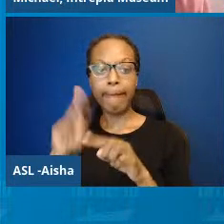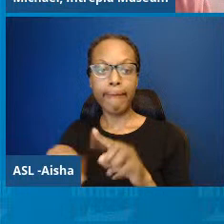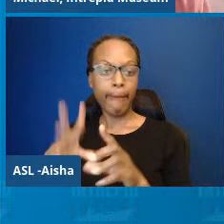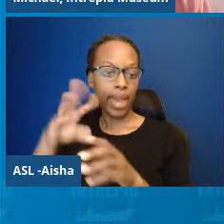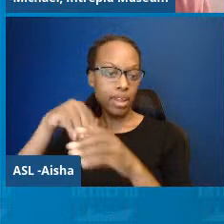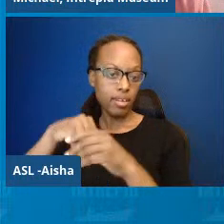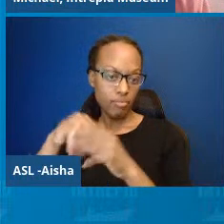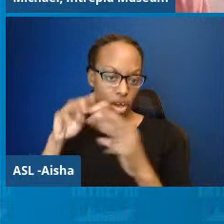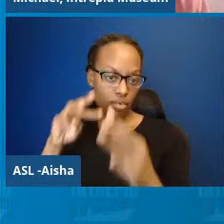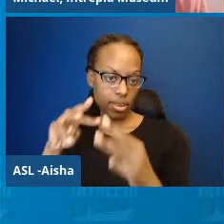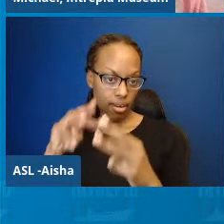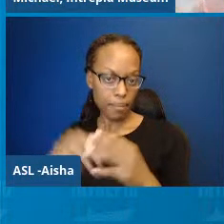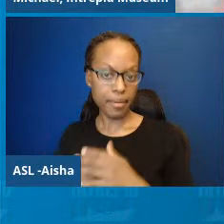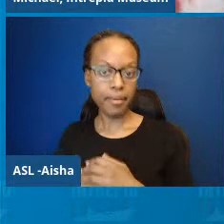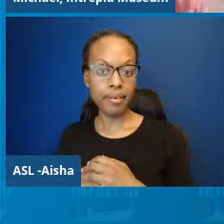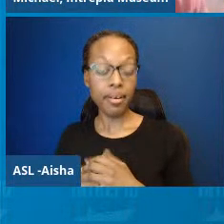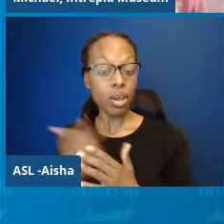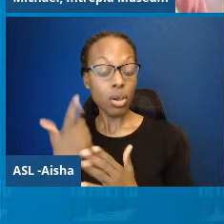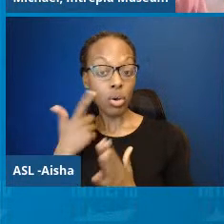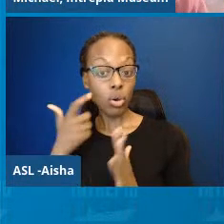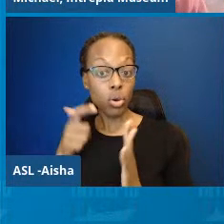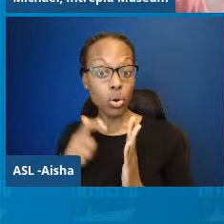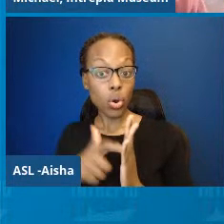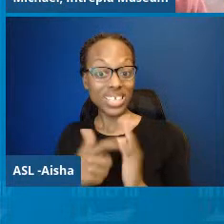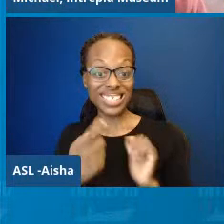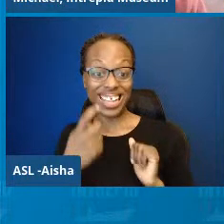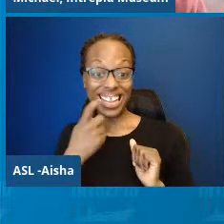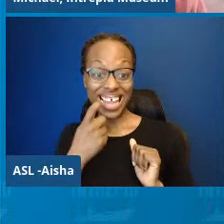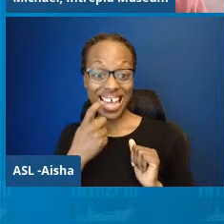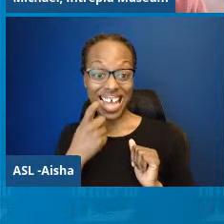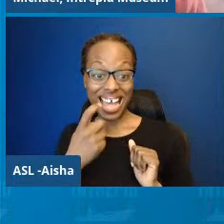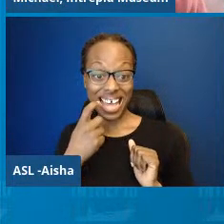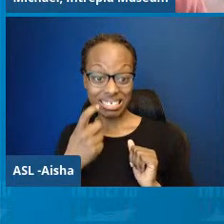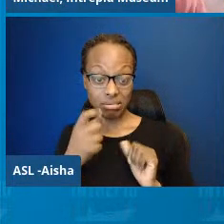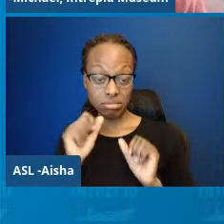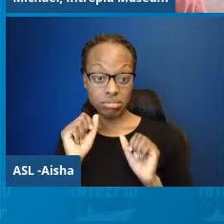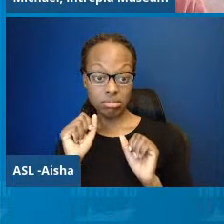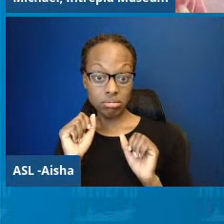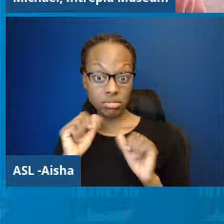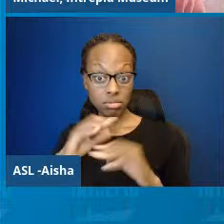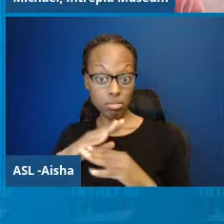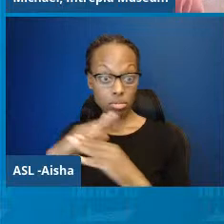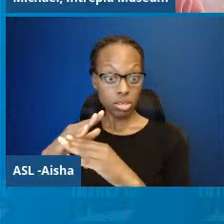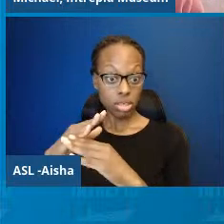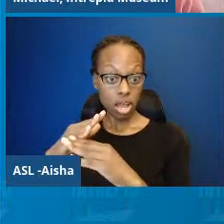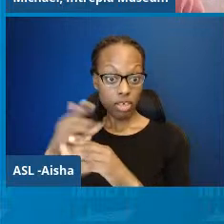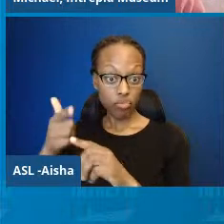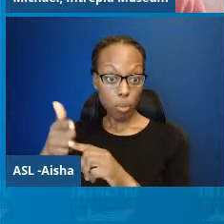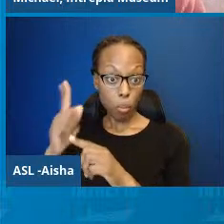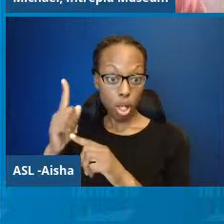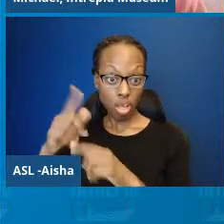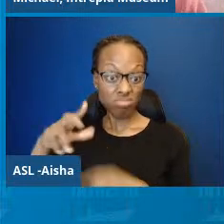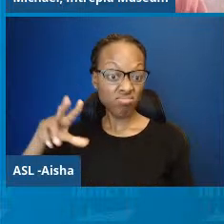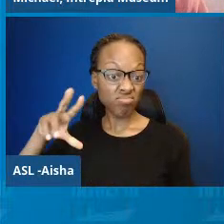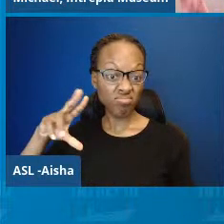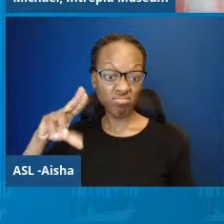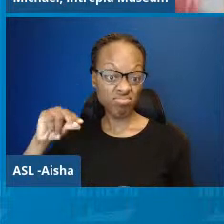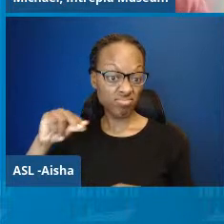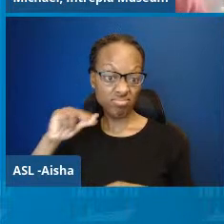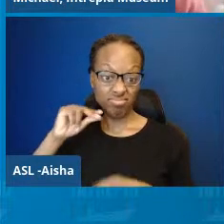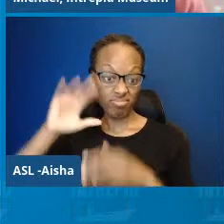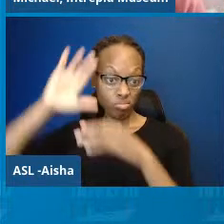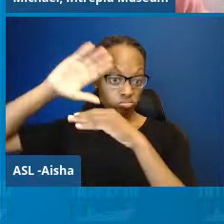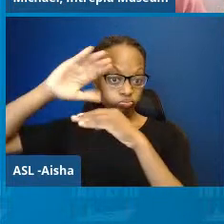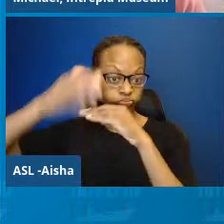that that glass is not really bulletproof. So there's a lot of risk involved in flying,